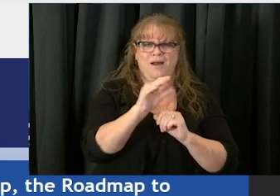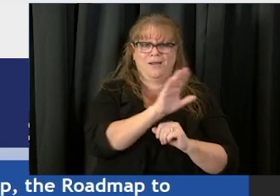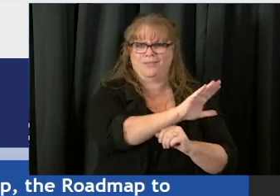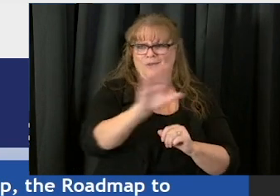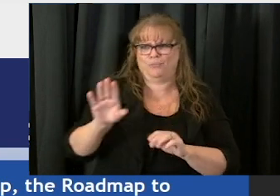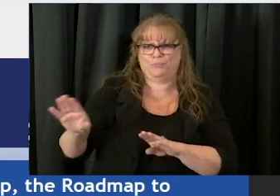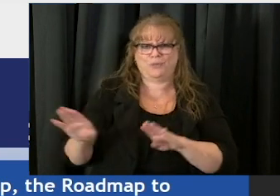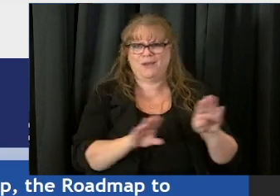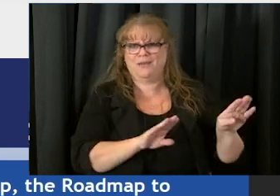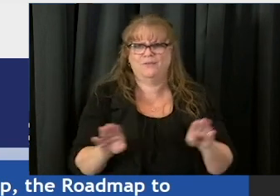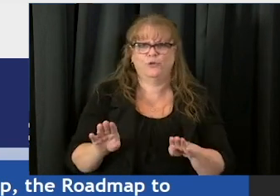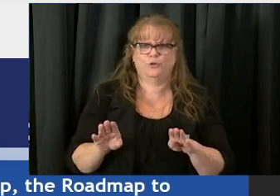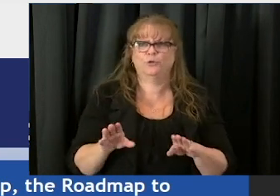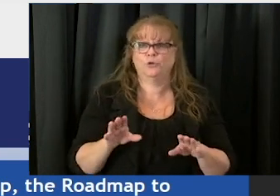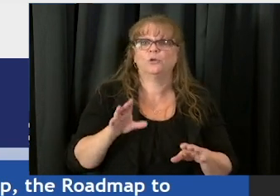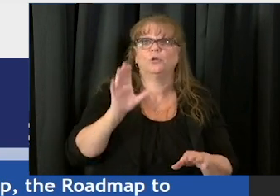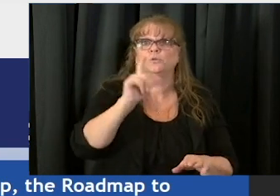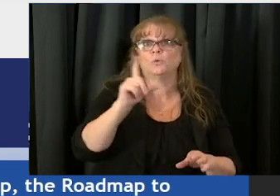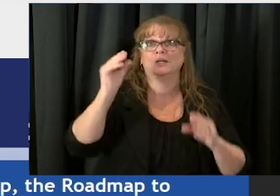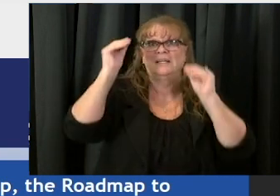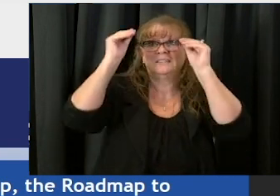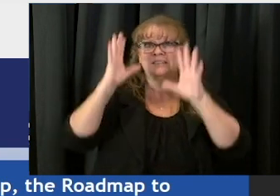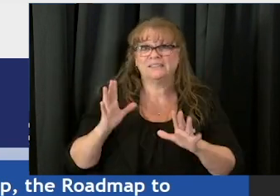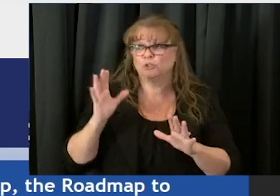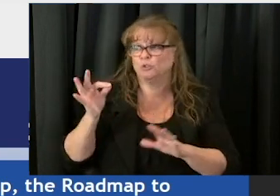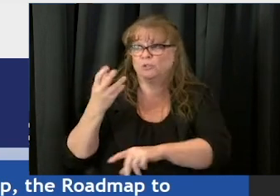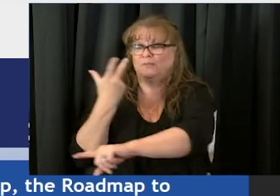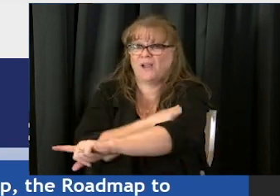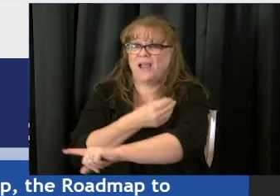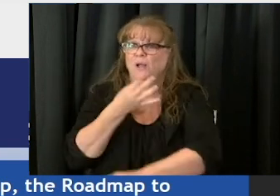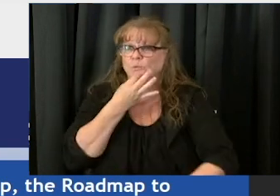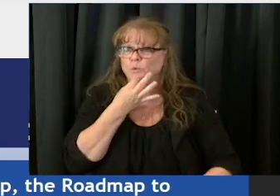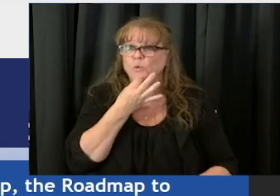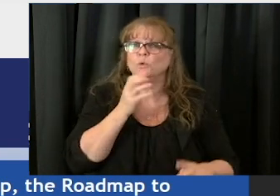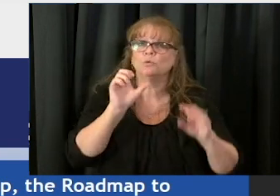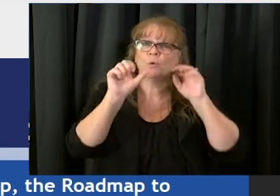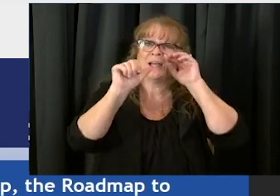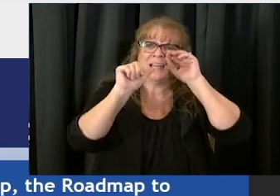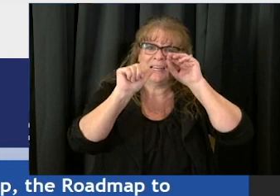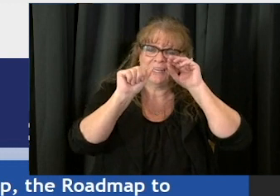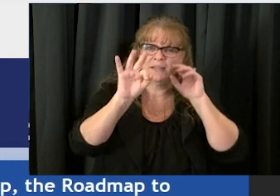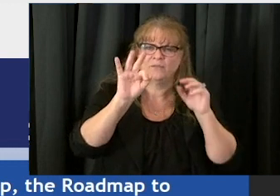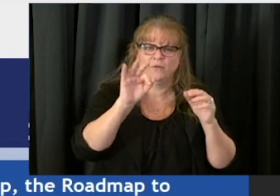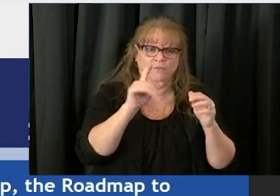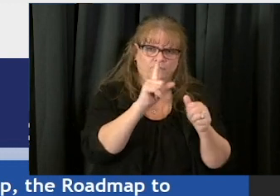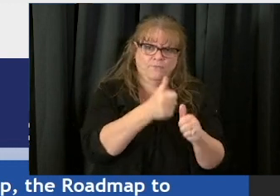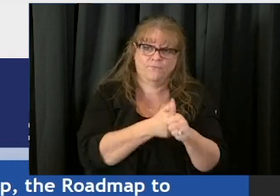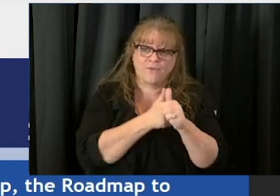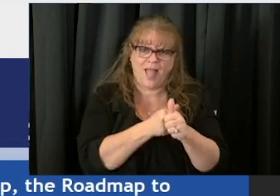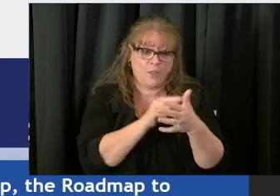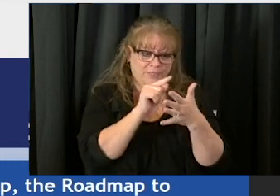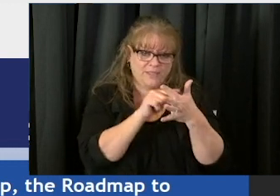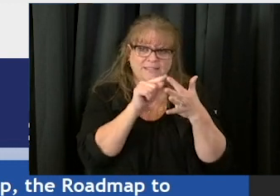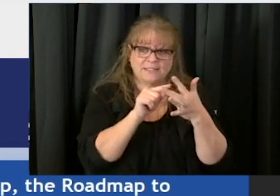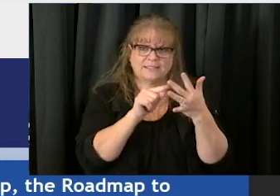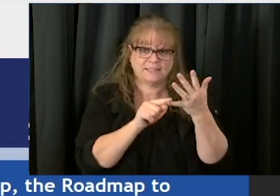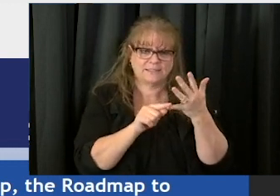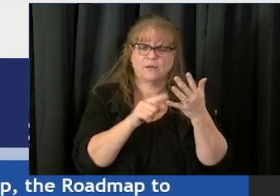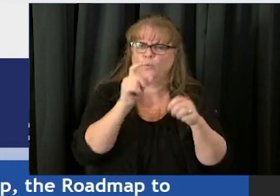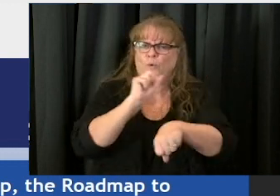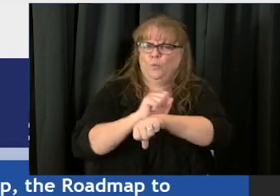right, and we've been working closely with districts to do this, schools are one of the safest work environments for